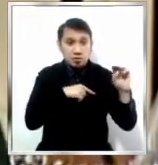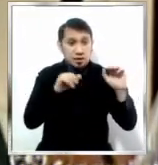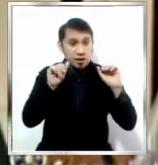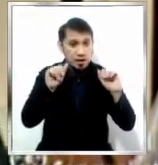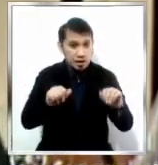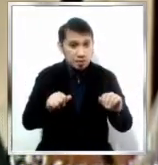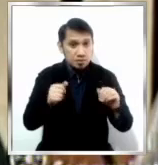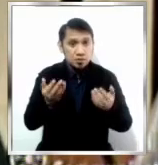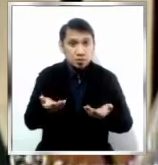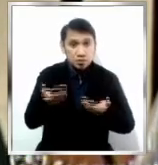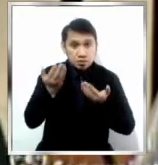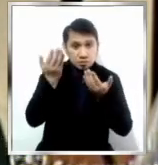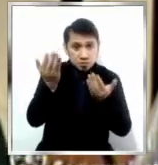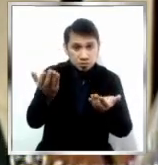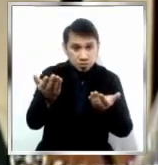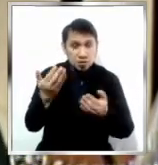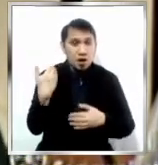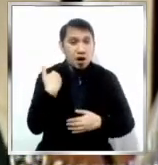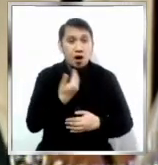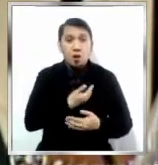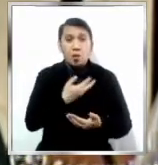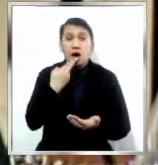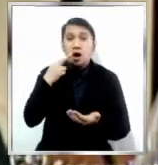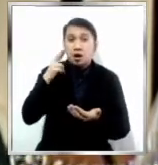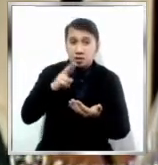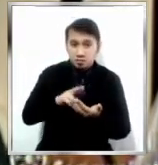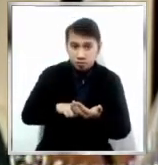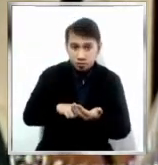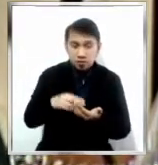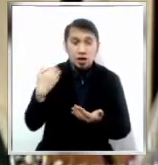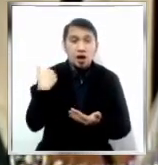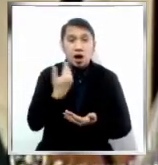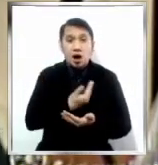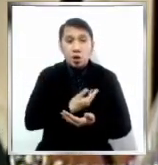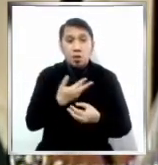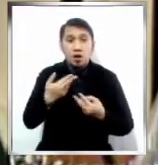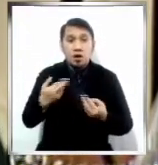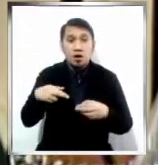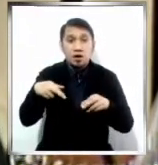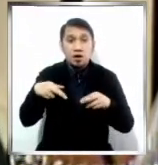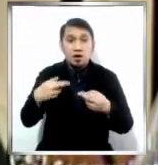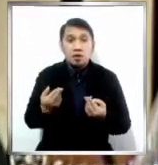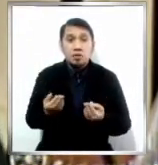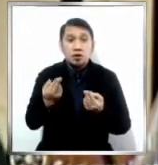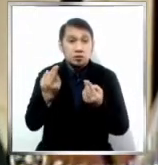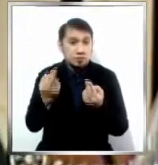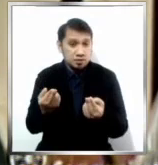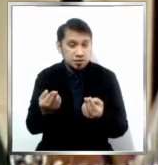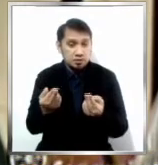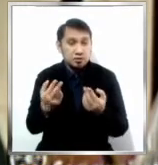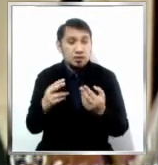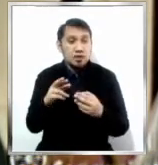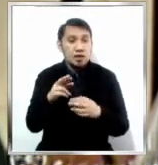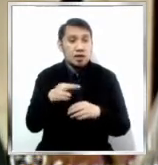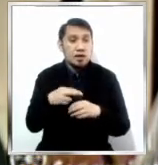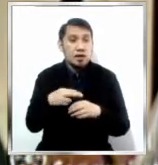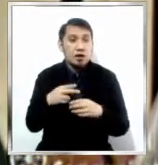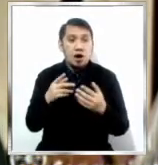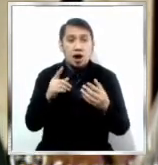you our report and our recommendations, including the possible filing